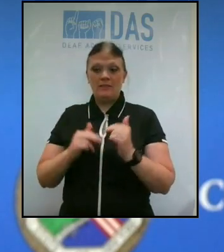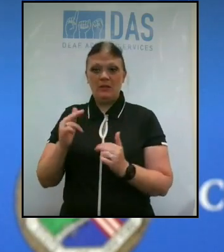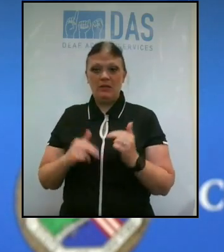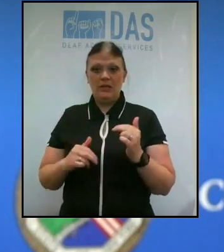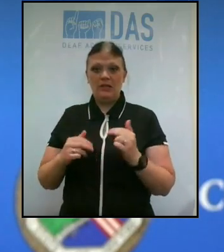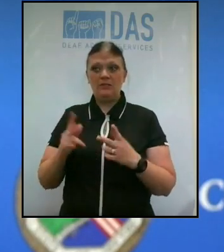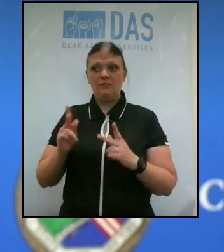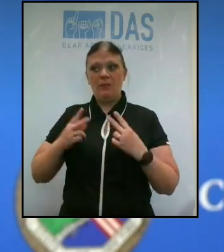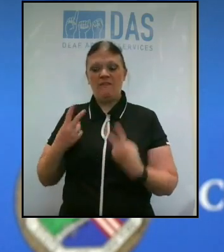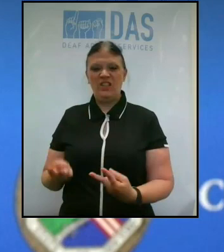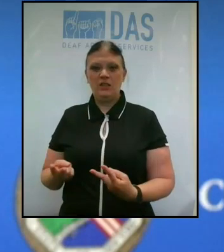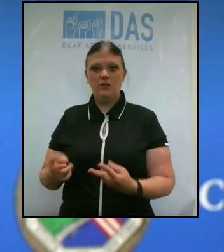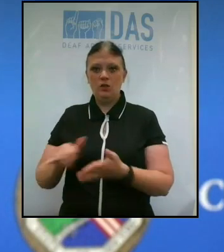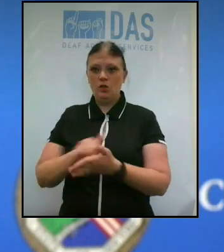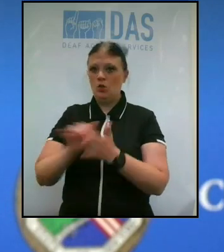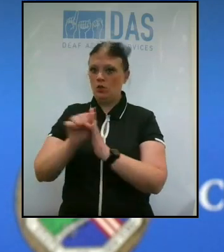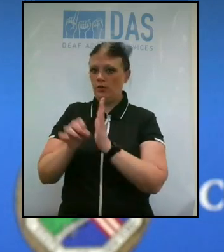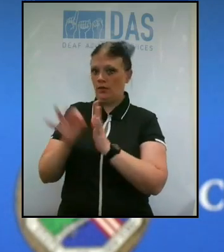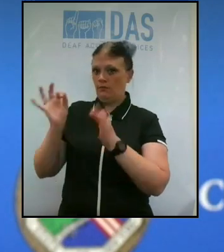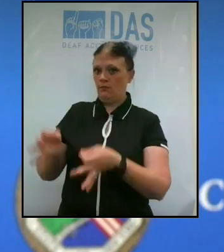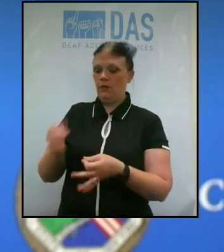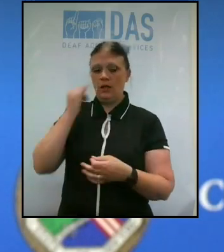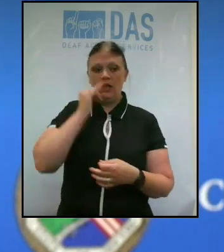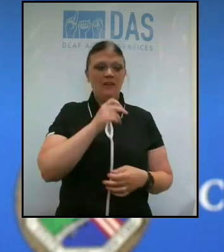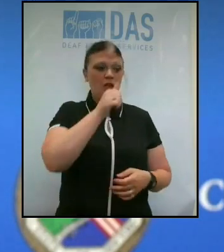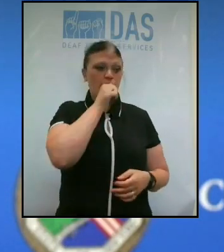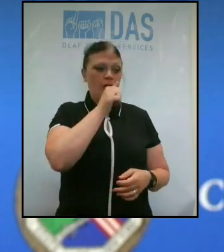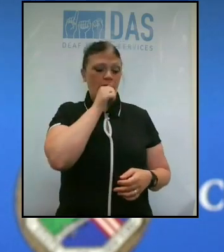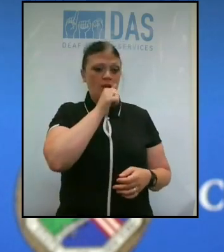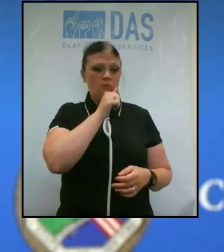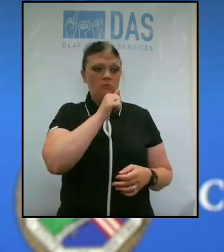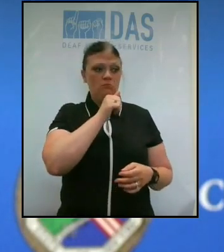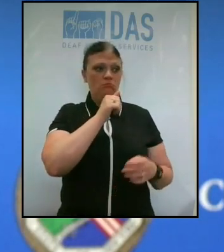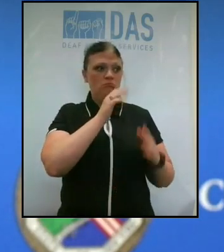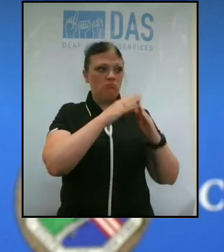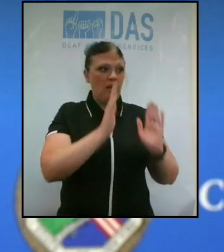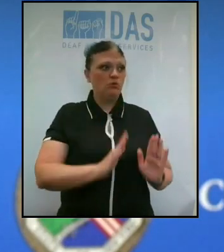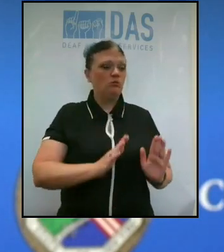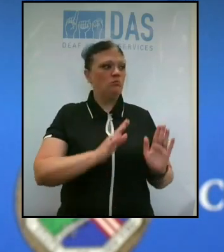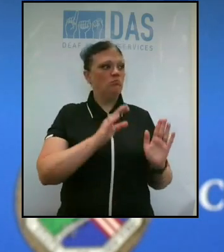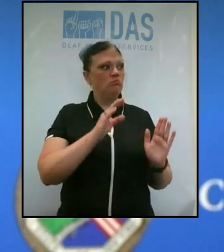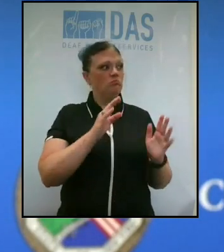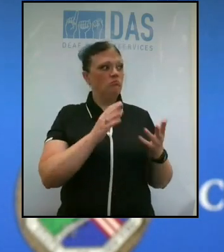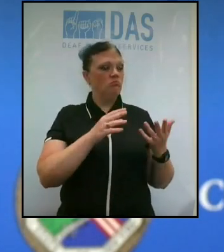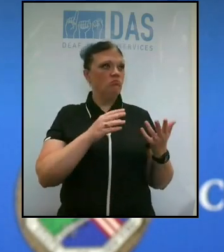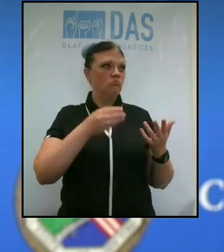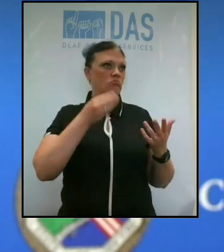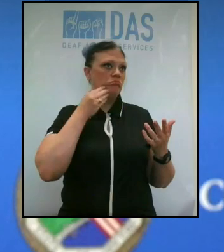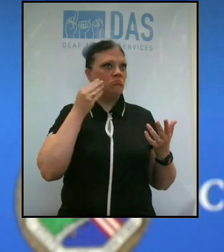people visit their loved ones. If it's a private residence, a private